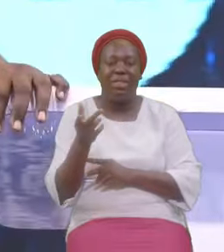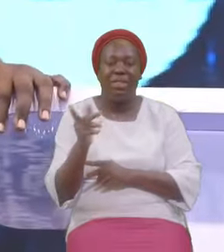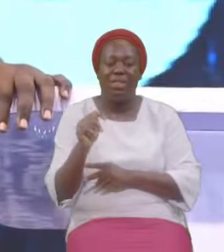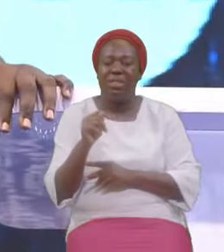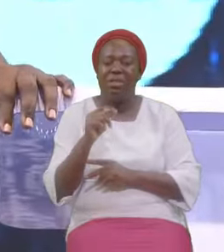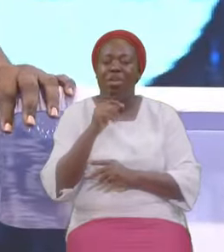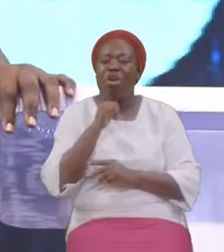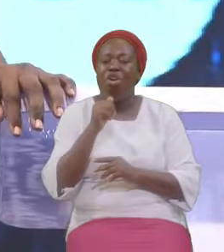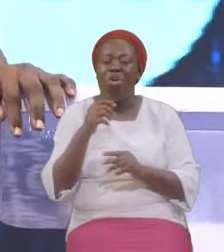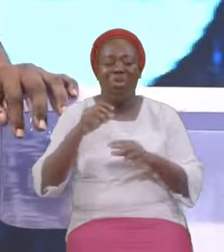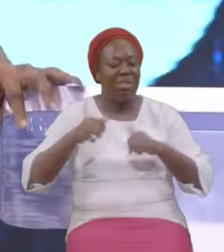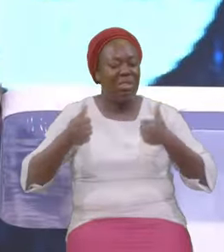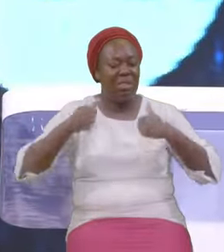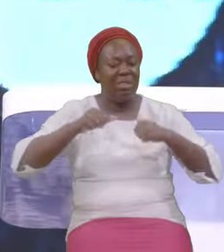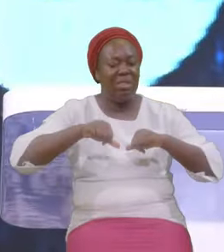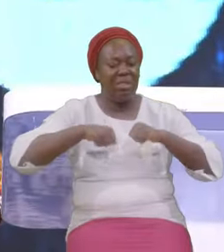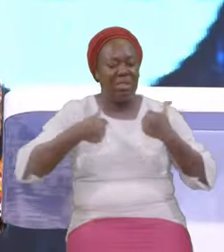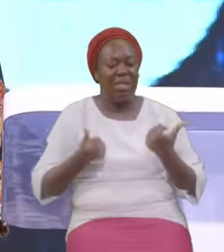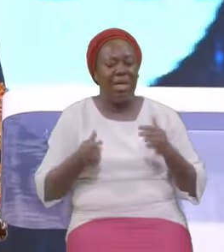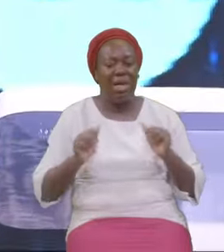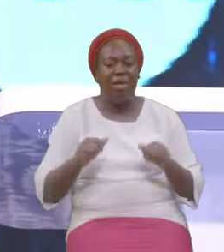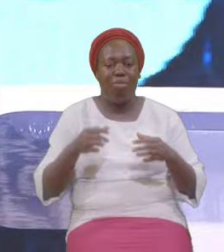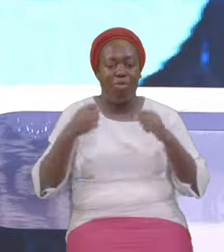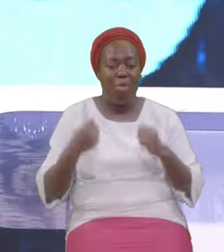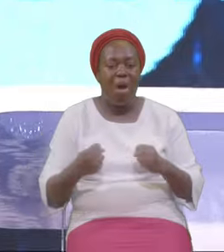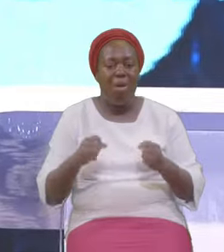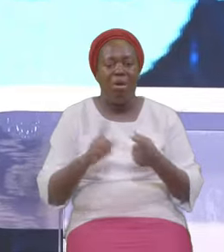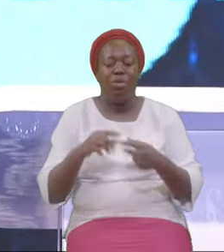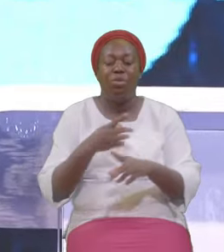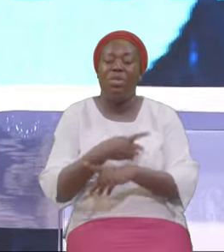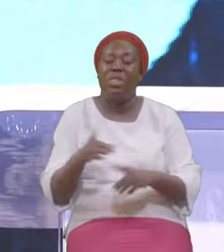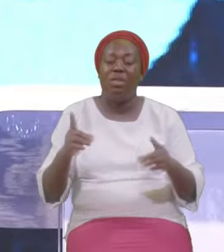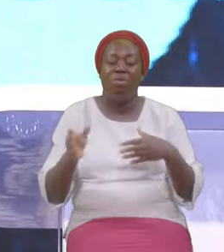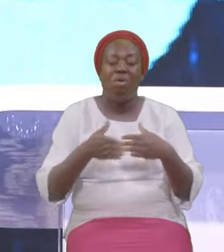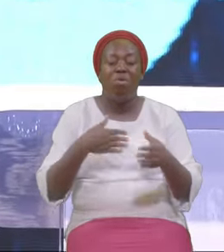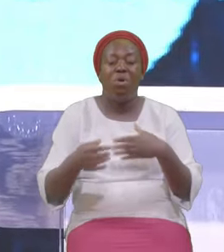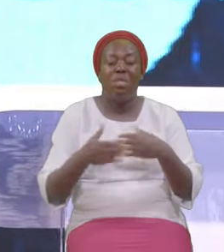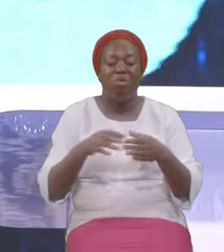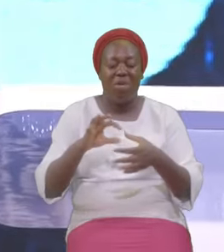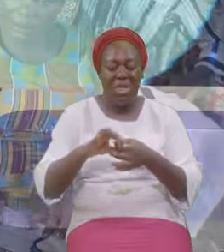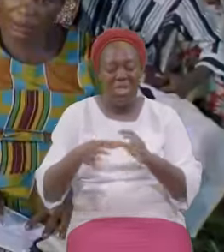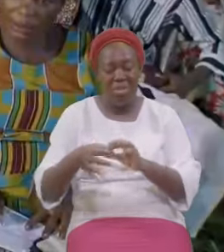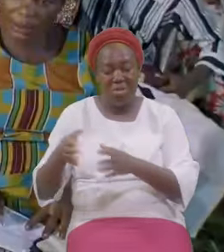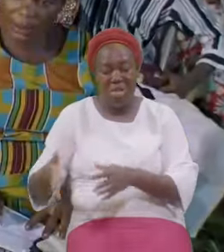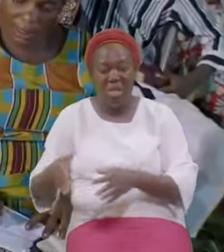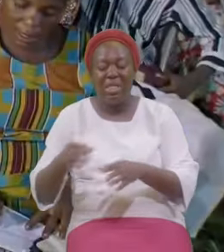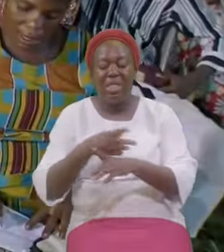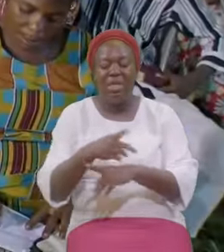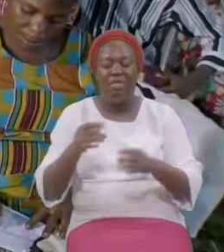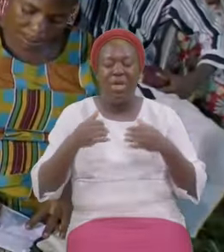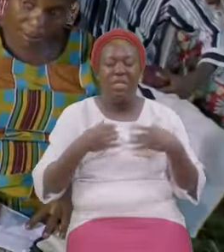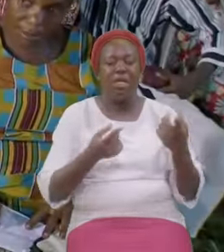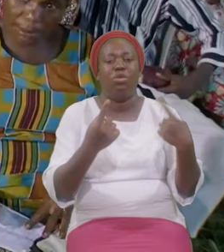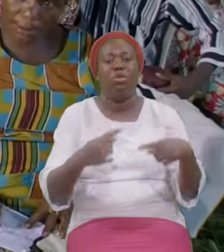power to deliver. Whatever chains you down, deliverance has come.